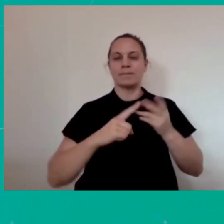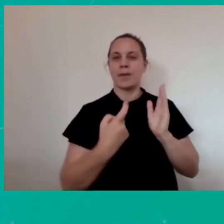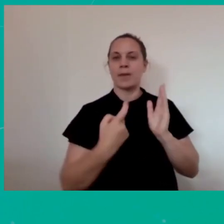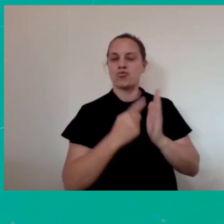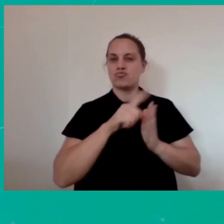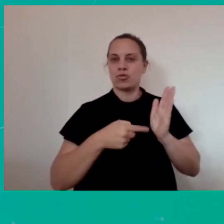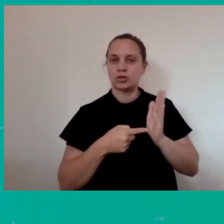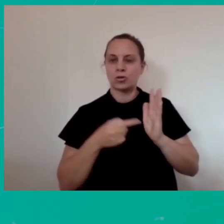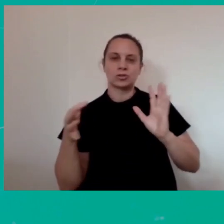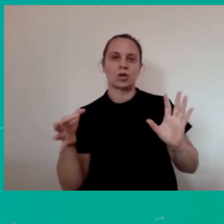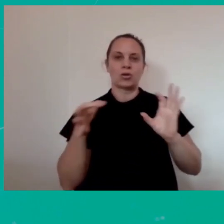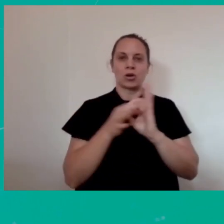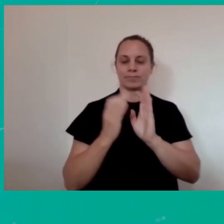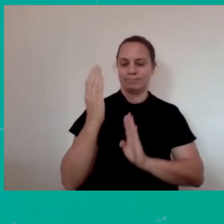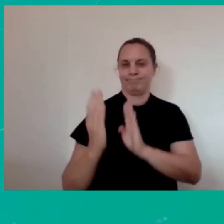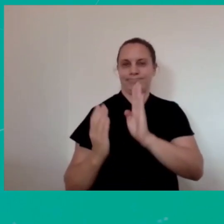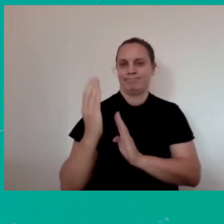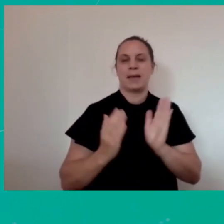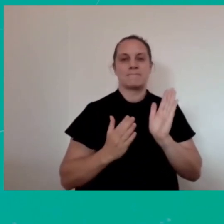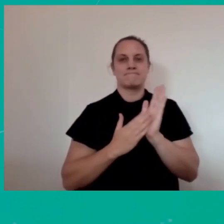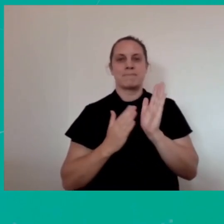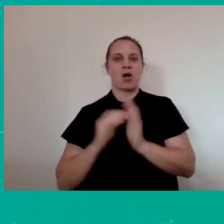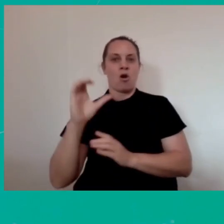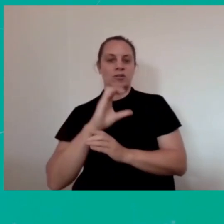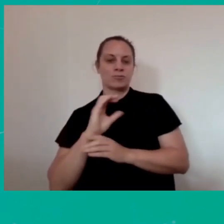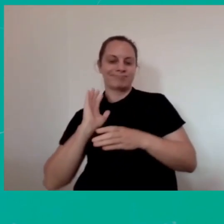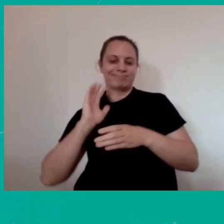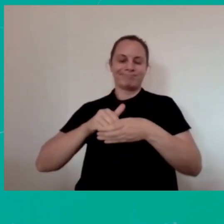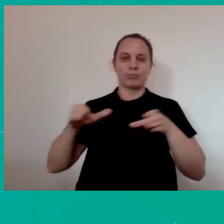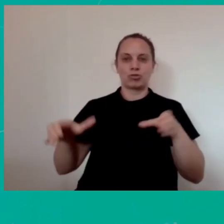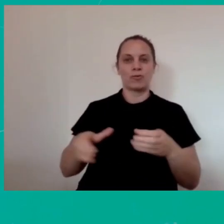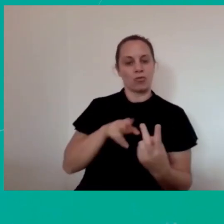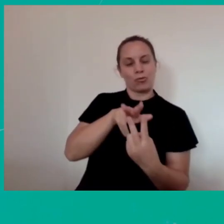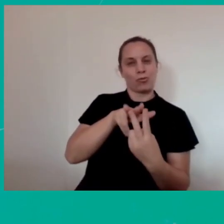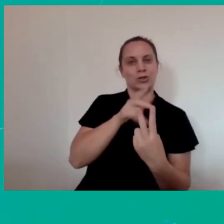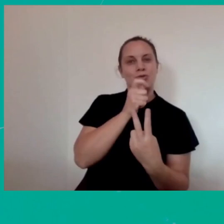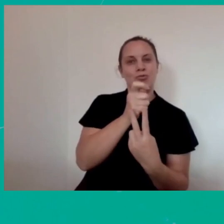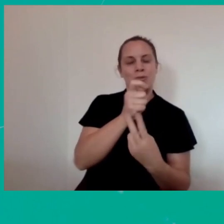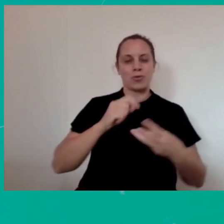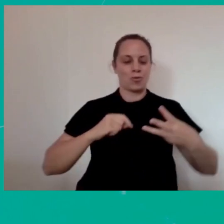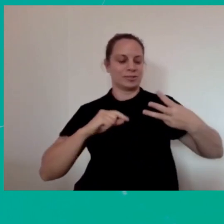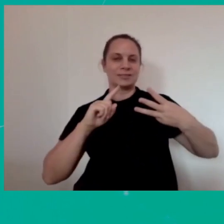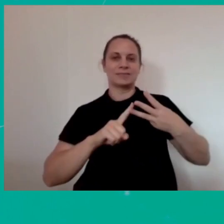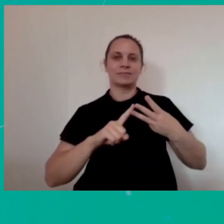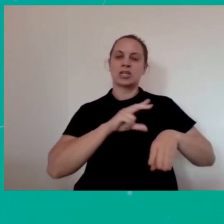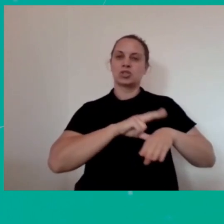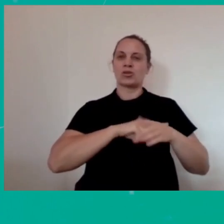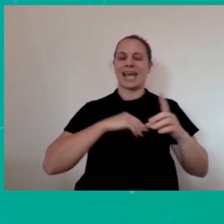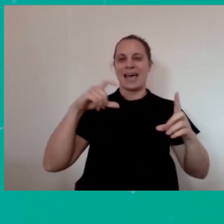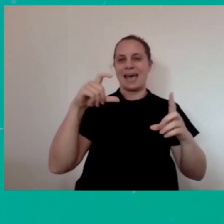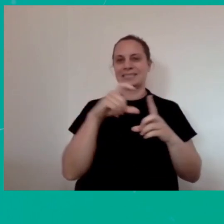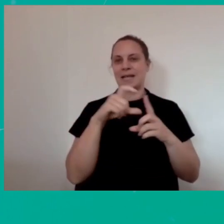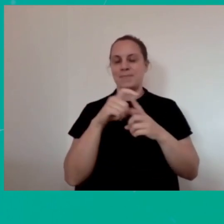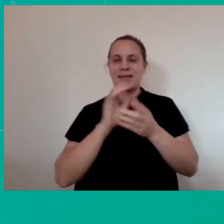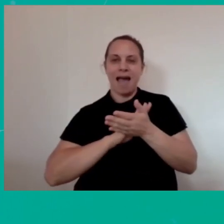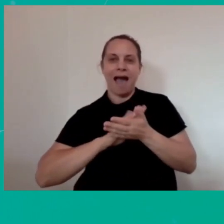co-director of Kanohi ki te Kanohi and a member of the Commission's reference group for the two reports, Dr Debbie Hager, researcher and author